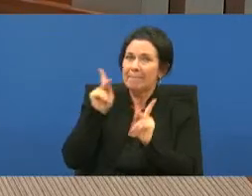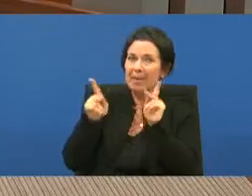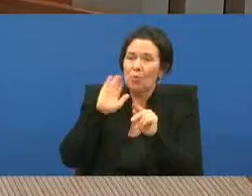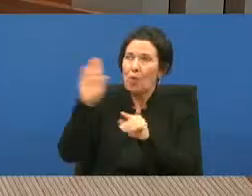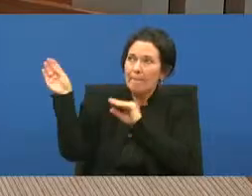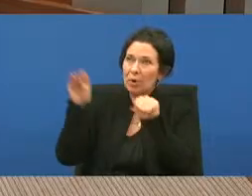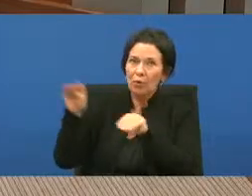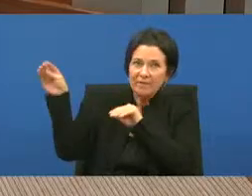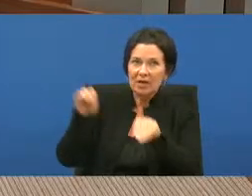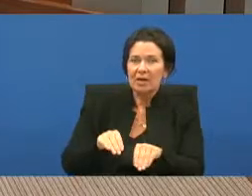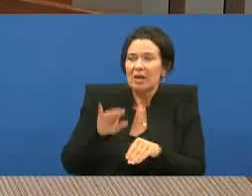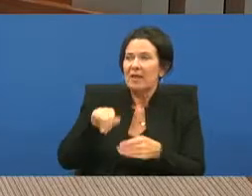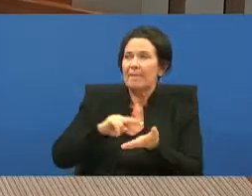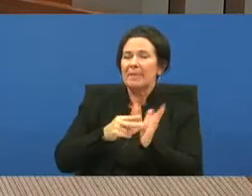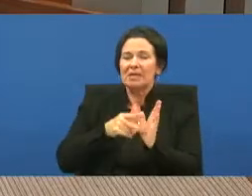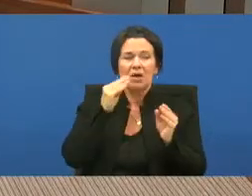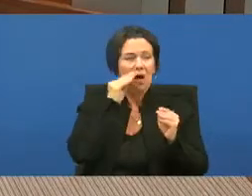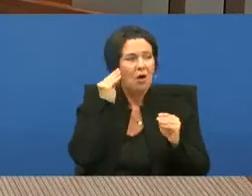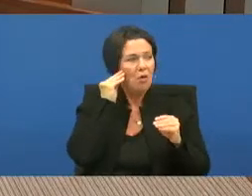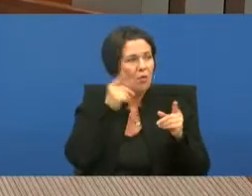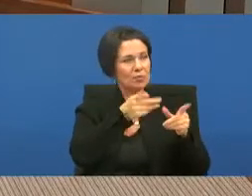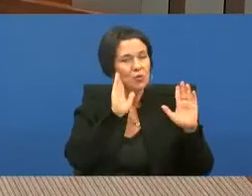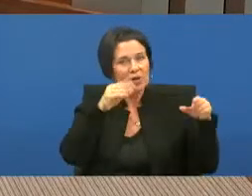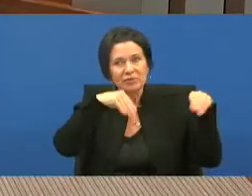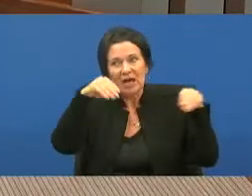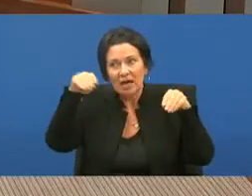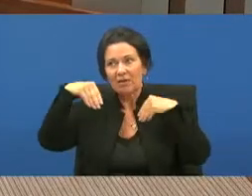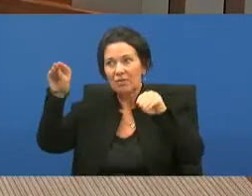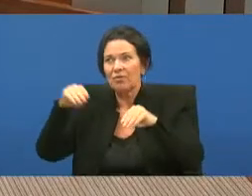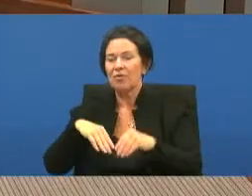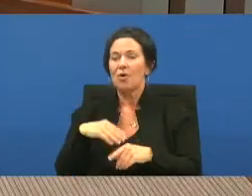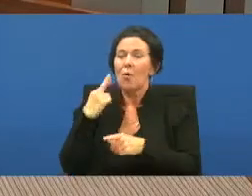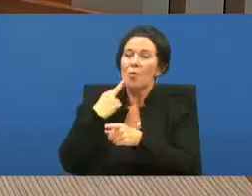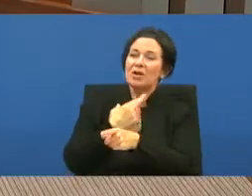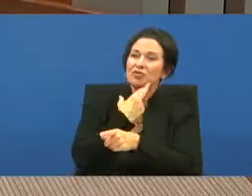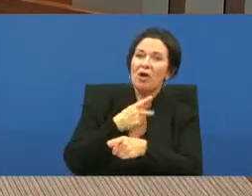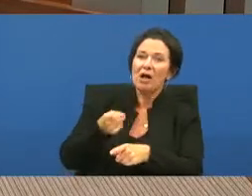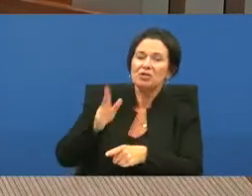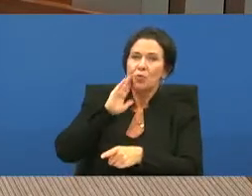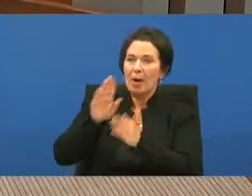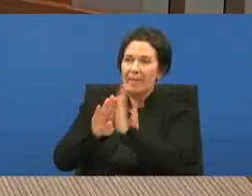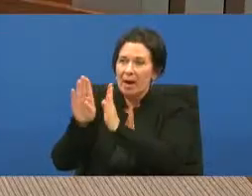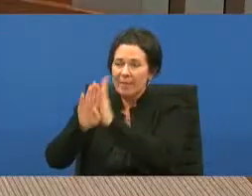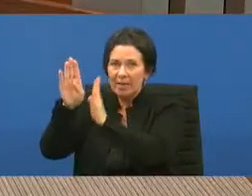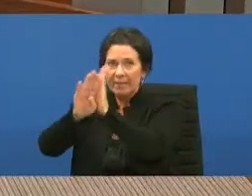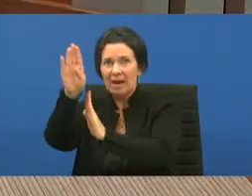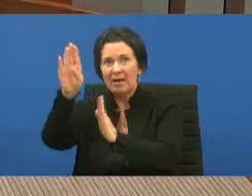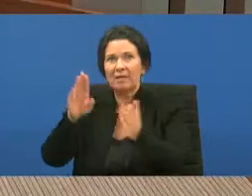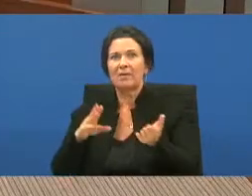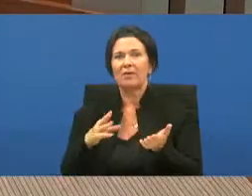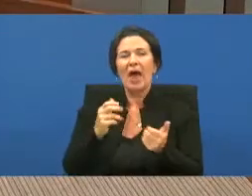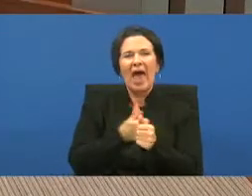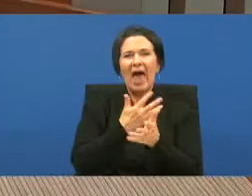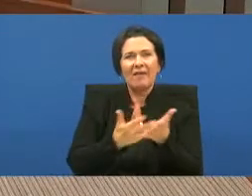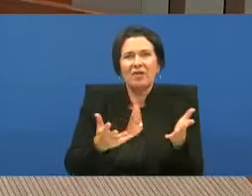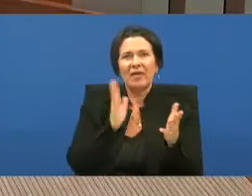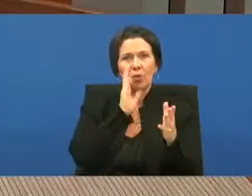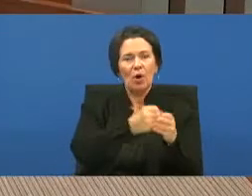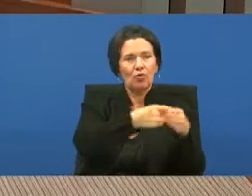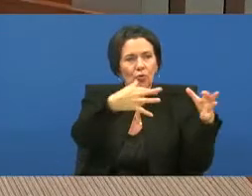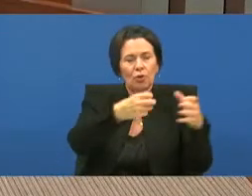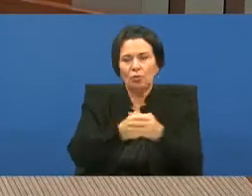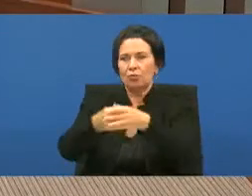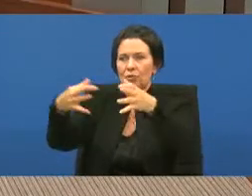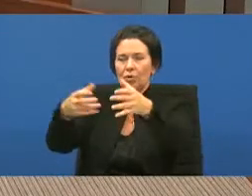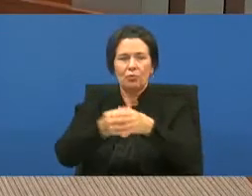to, the realtors are going to make money. They're going to eat at the restaurants too. Everything grows when you have good economic development.